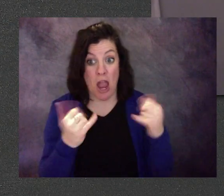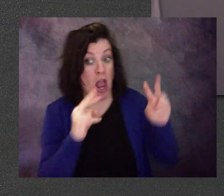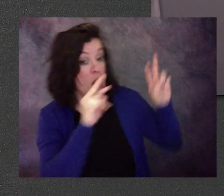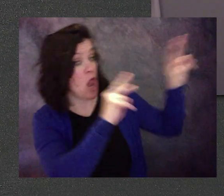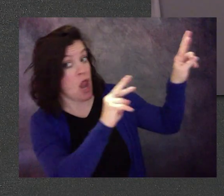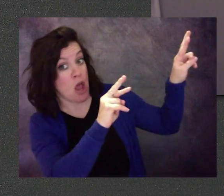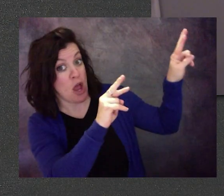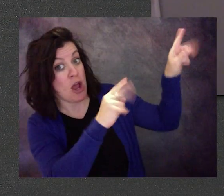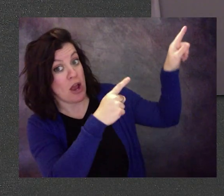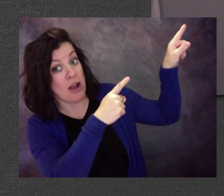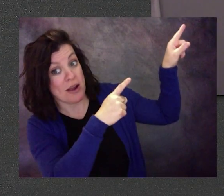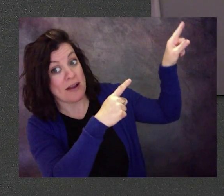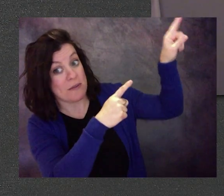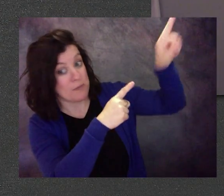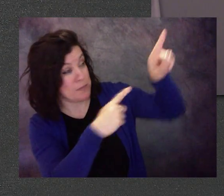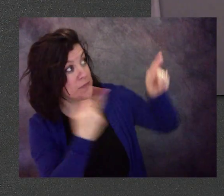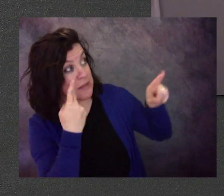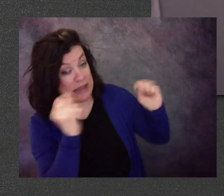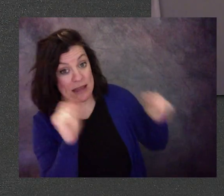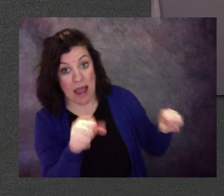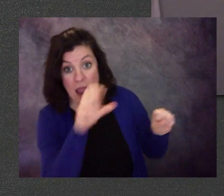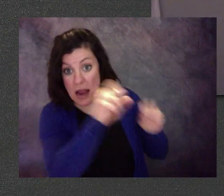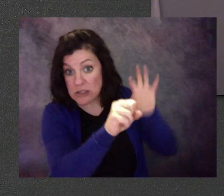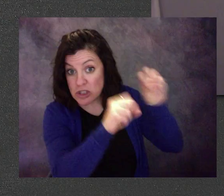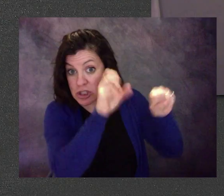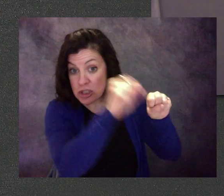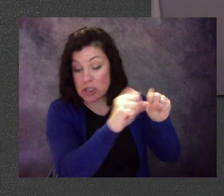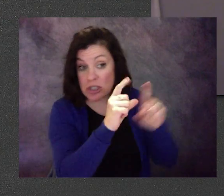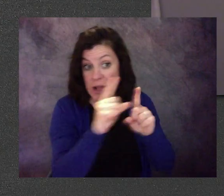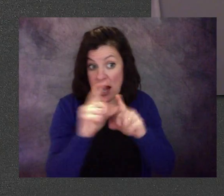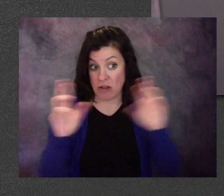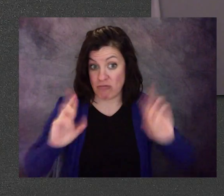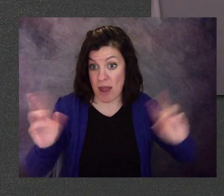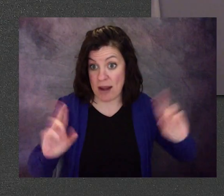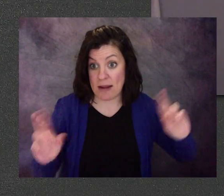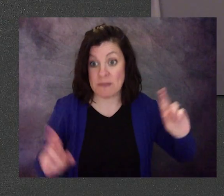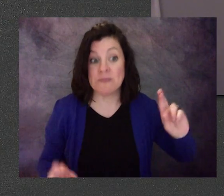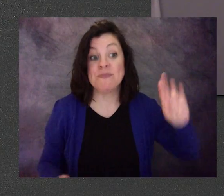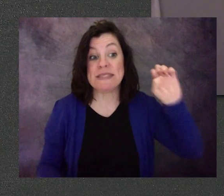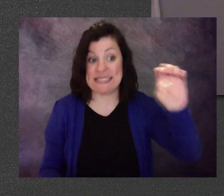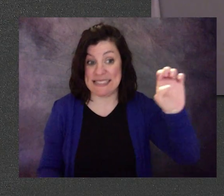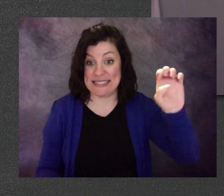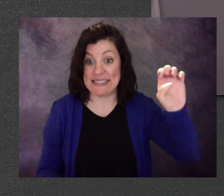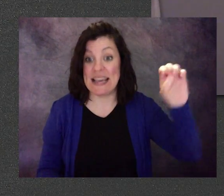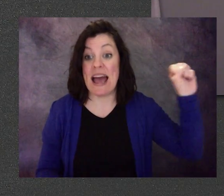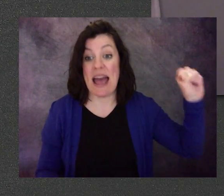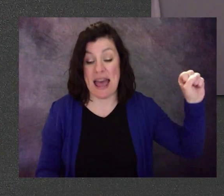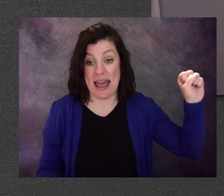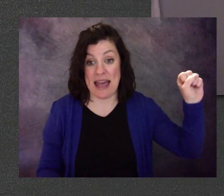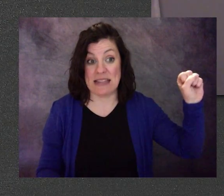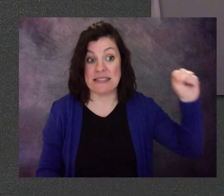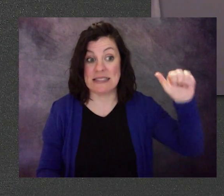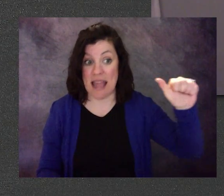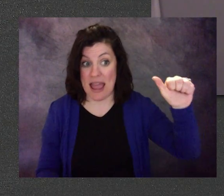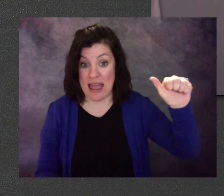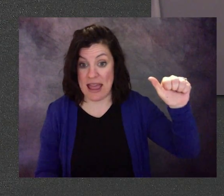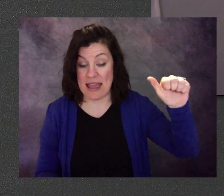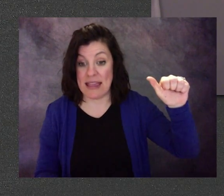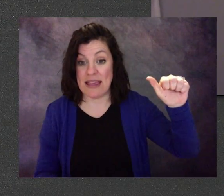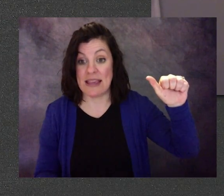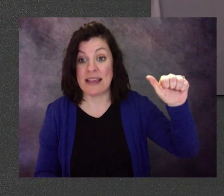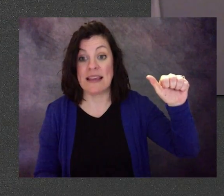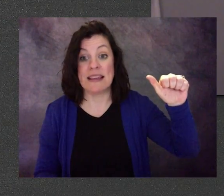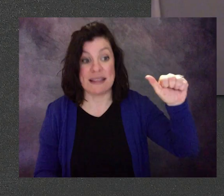say these letters with me as I point to them. Here we go. Let's say them together. We have S, A,